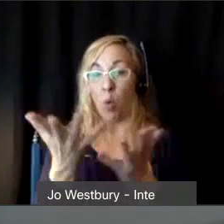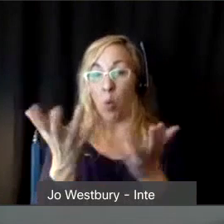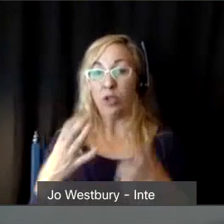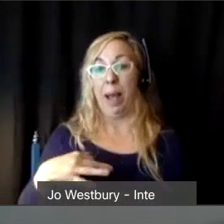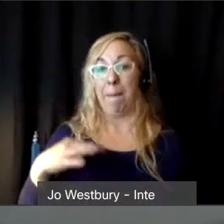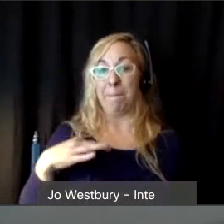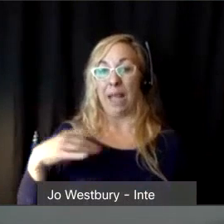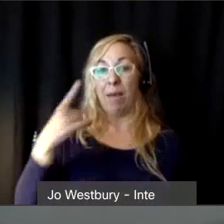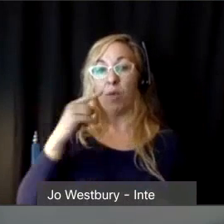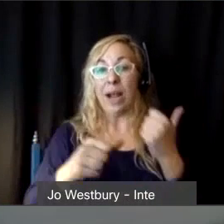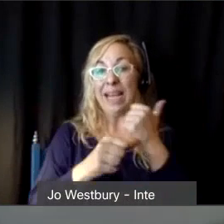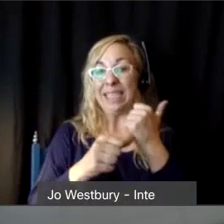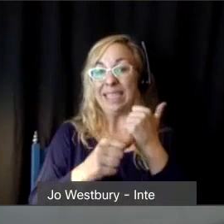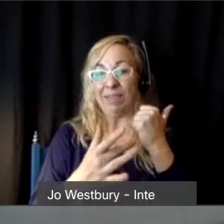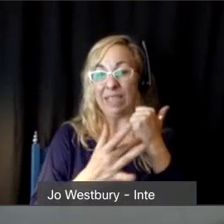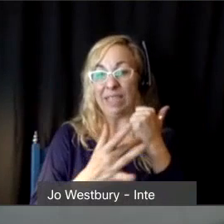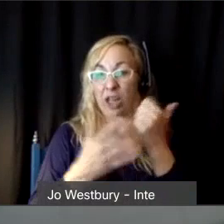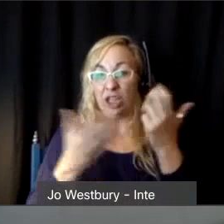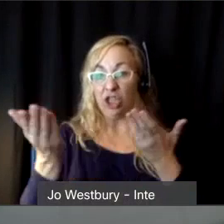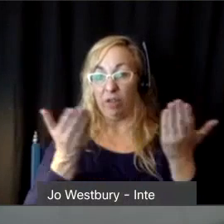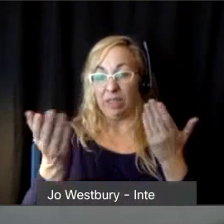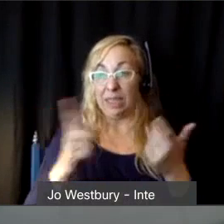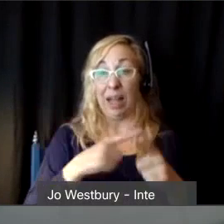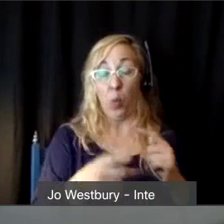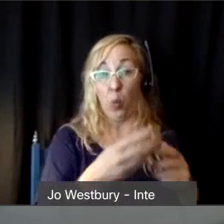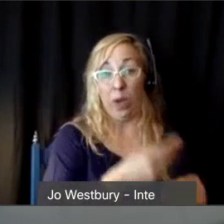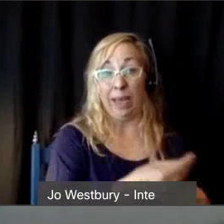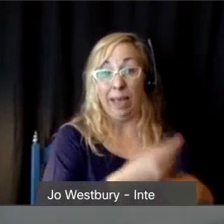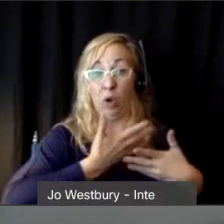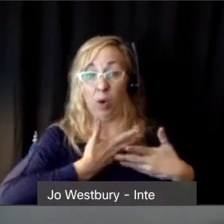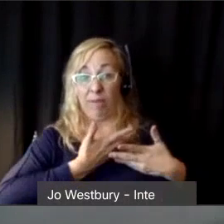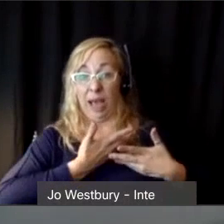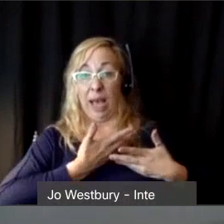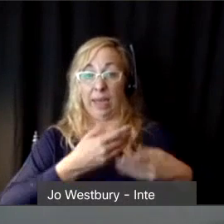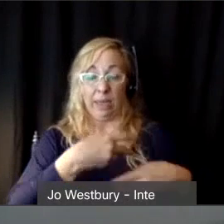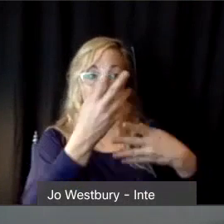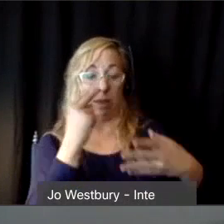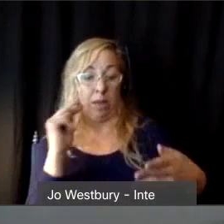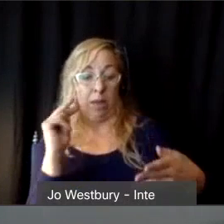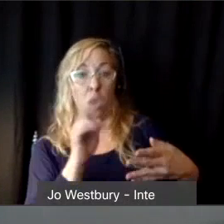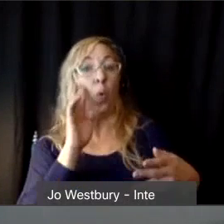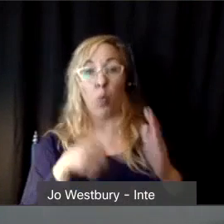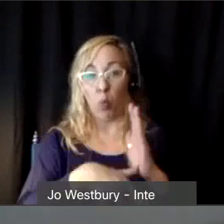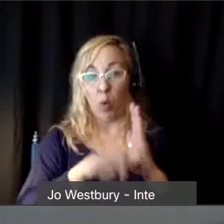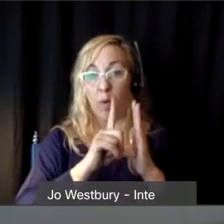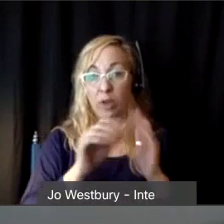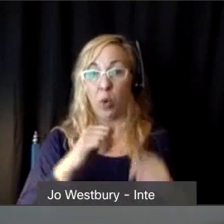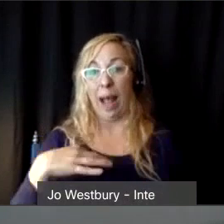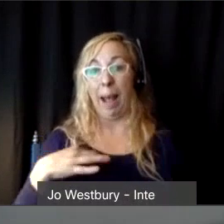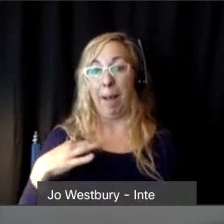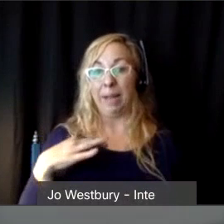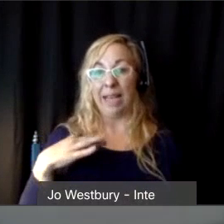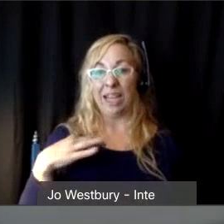service. That notification then comes through to us from the Maximus and Congruent Systems at DDS, and we'll review the application for all